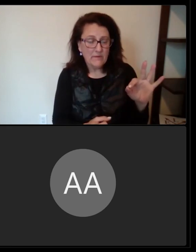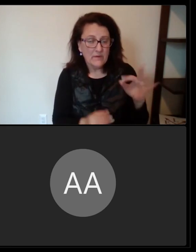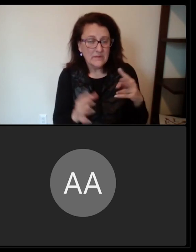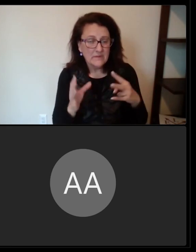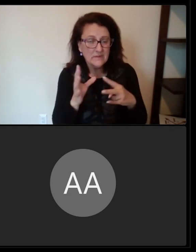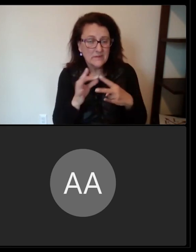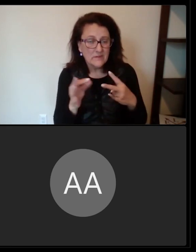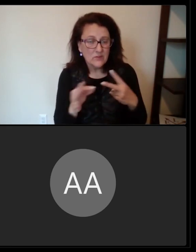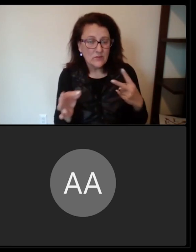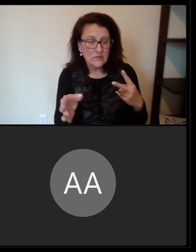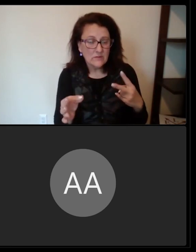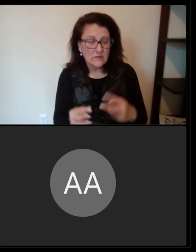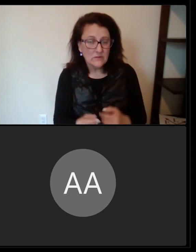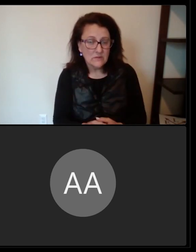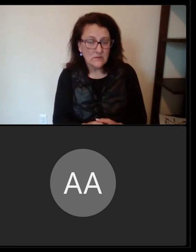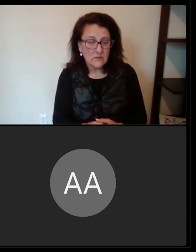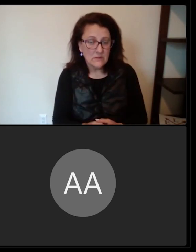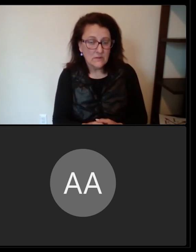Oh, oh.